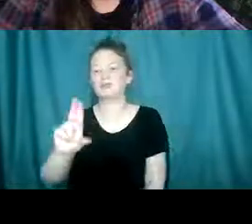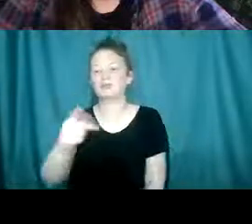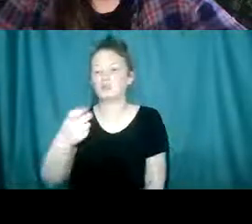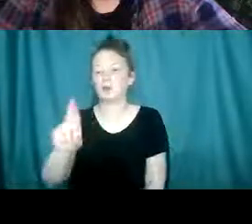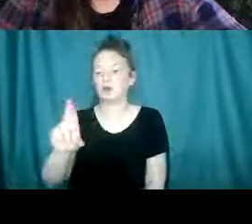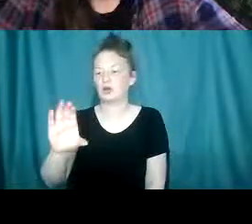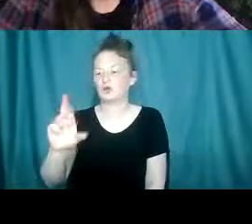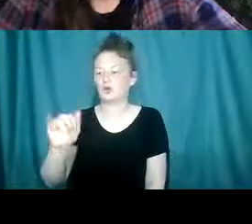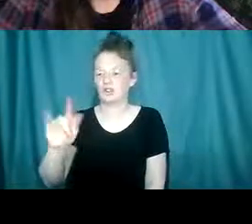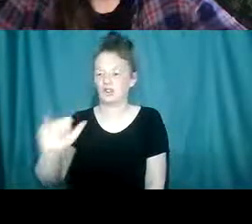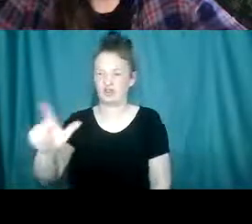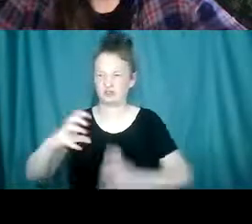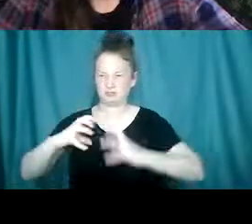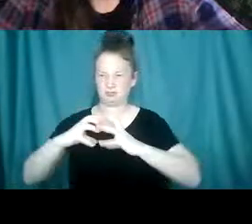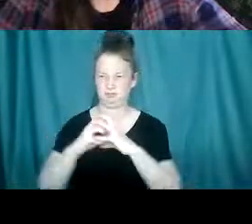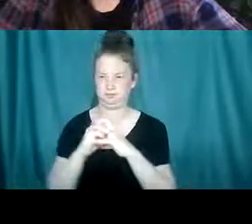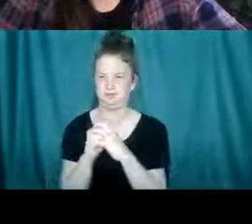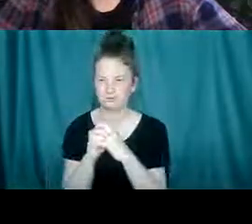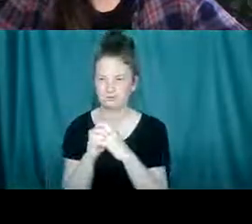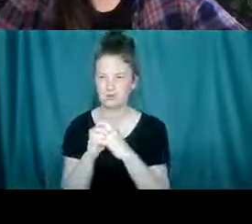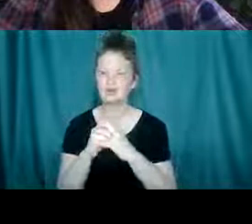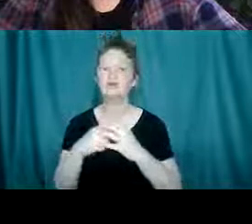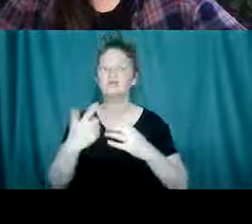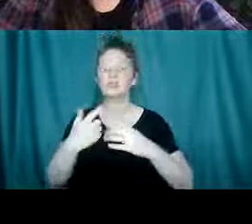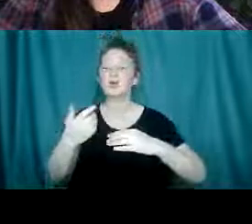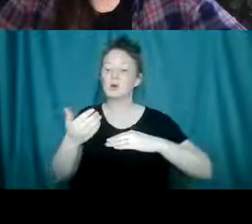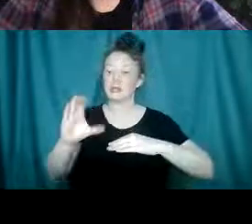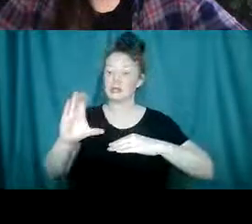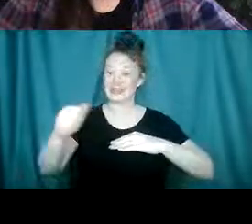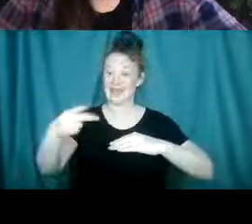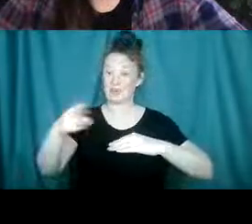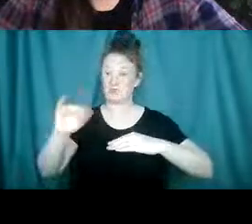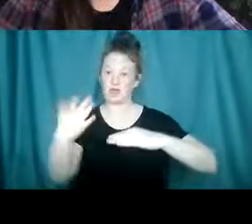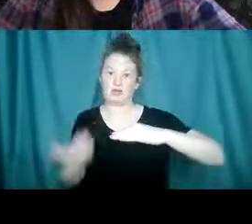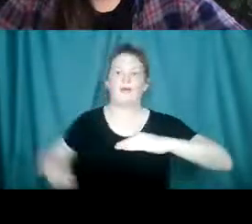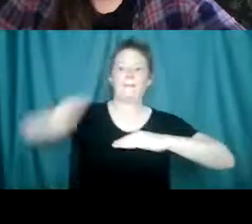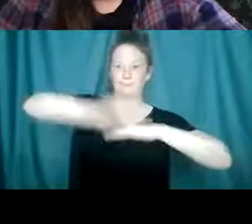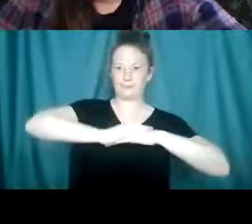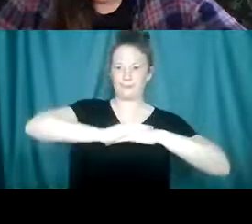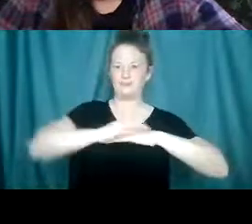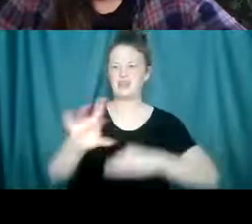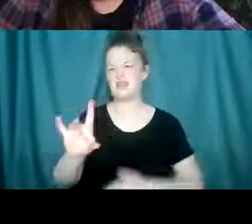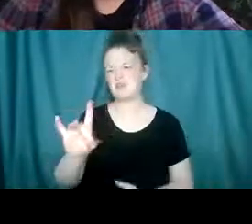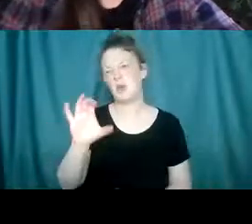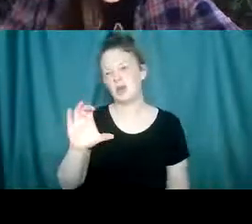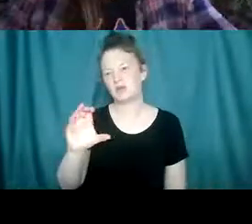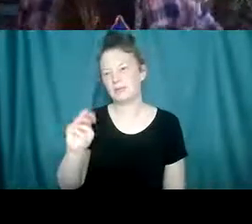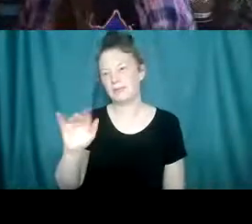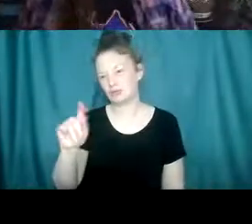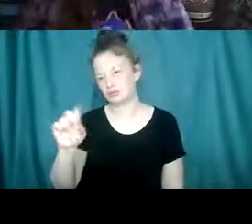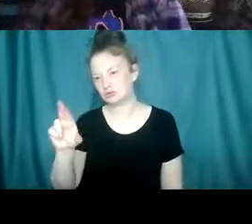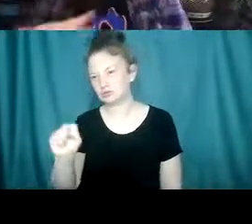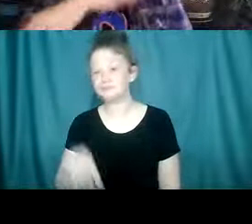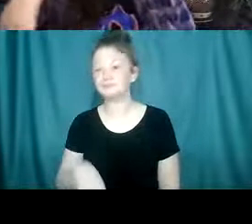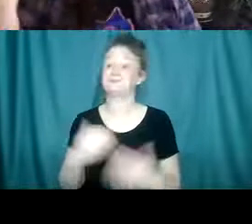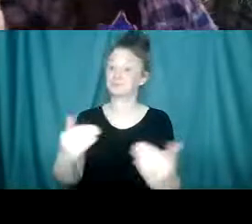we want the caprock to be anywhere just above that. It will be fine. Cool. All right, the next question is from